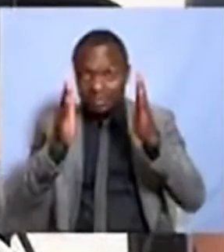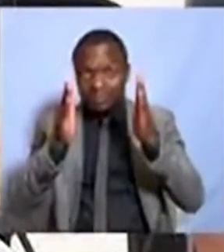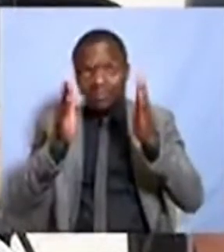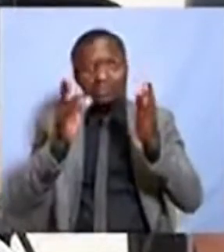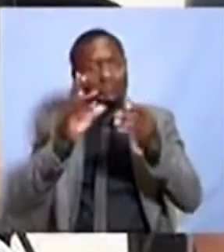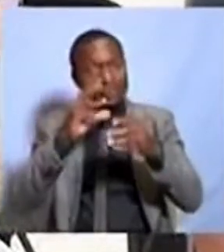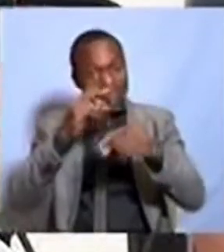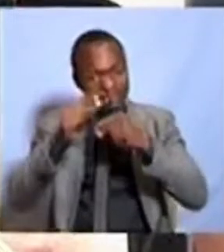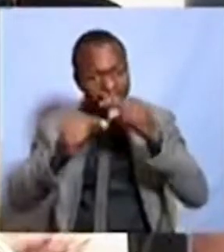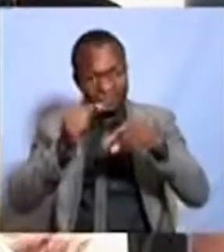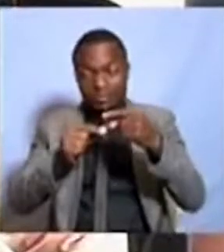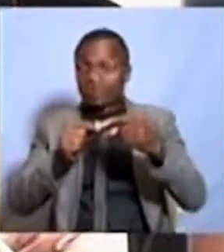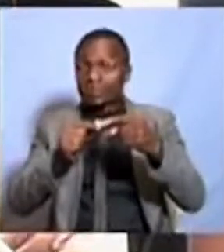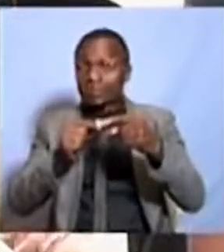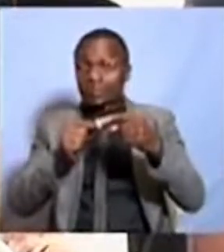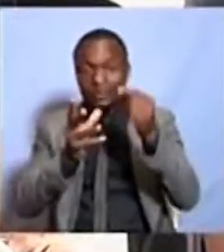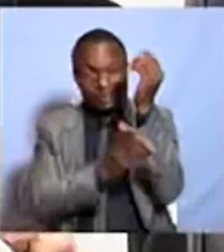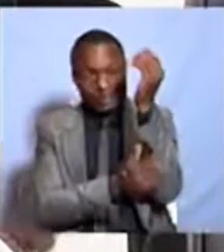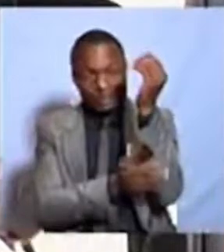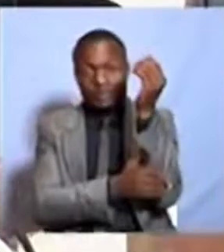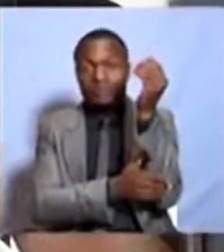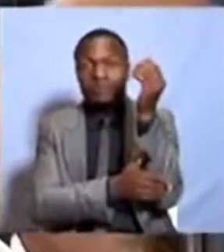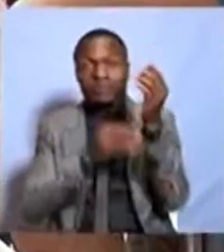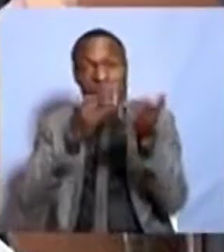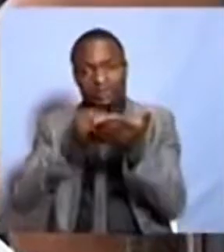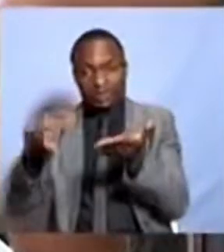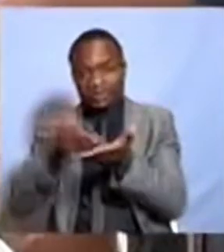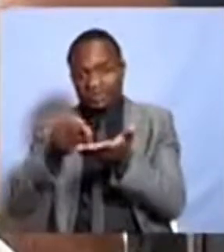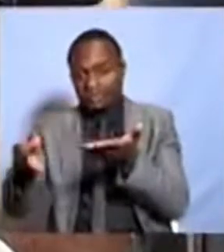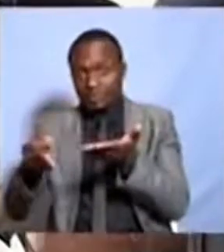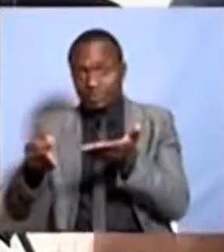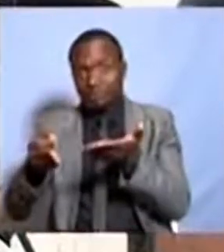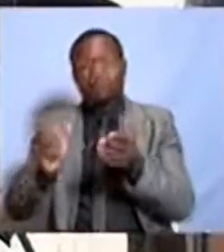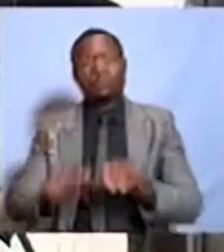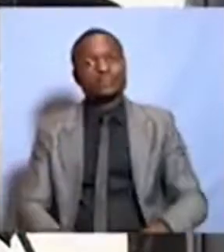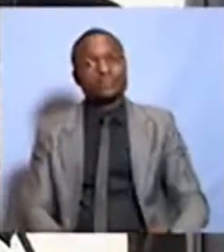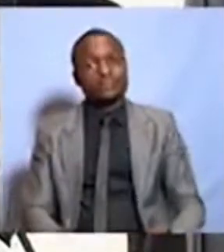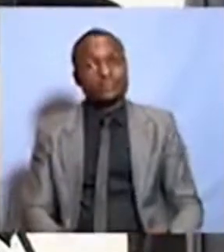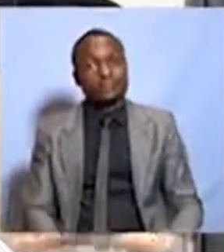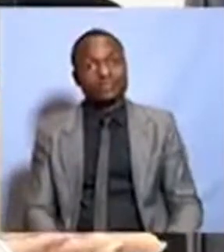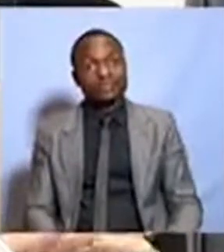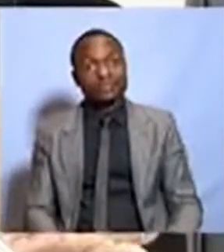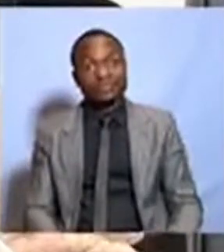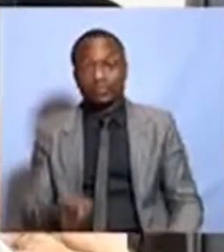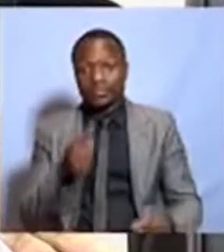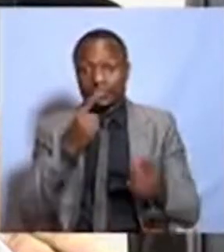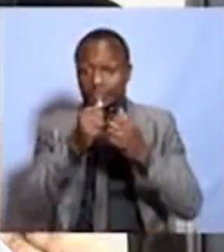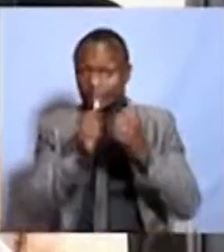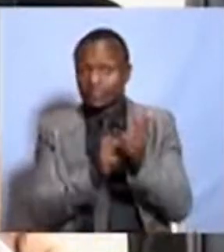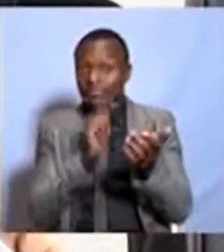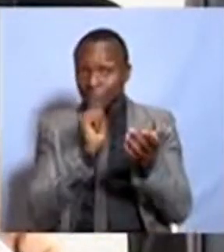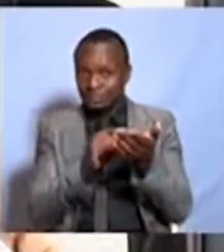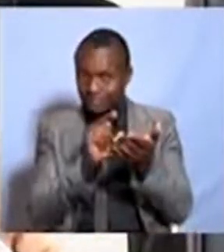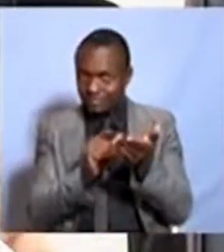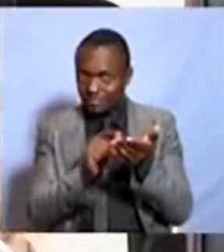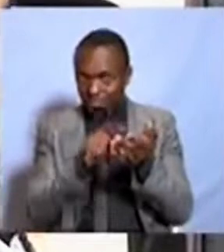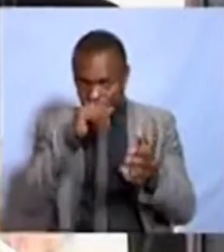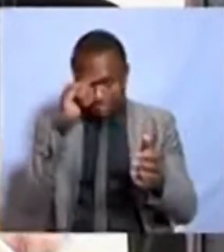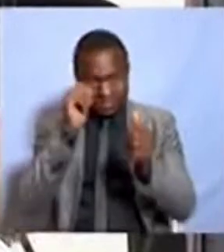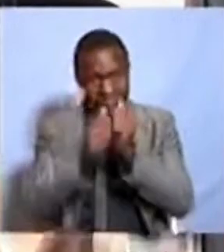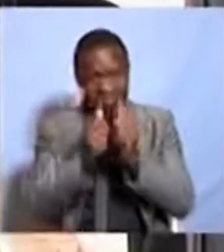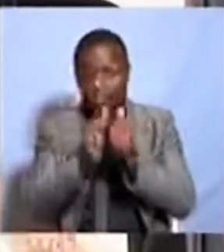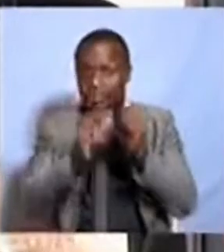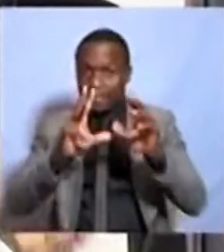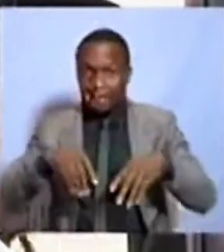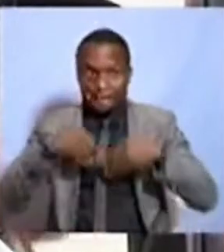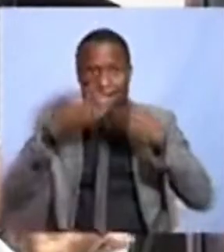are the main inputs on social security packs, including the FISP. And I also touched this one because we produce